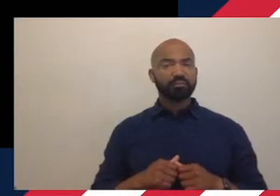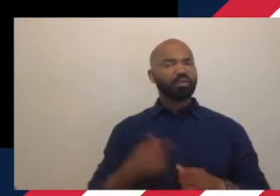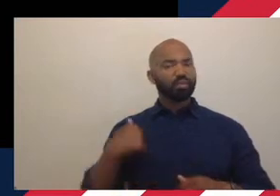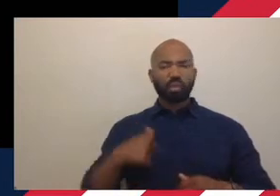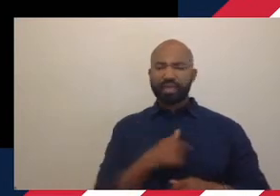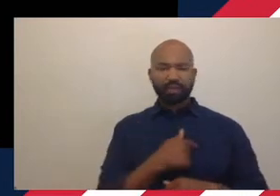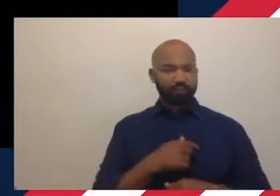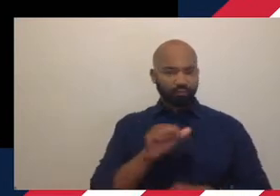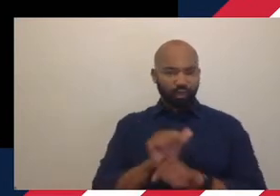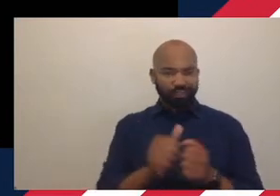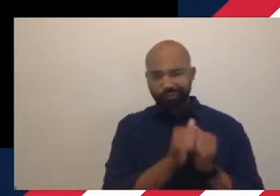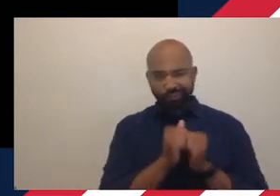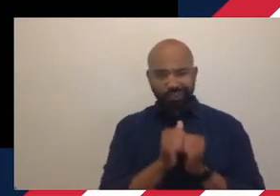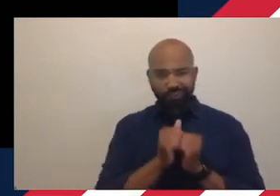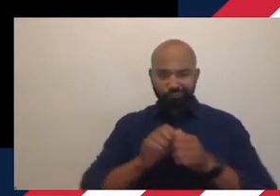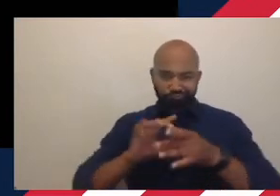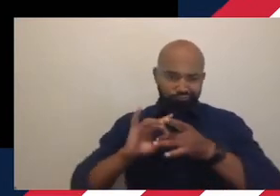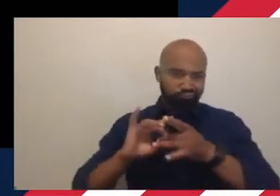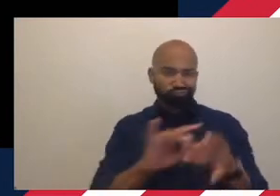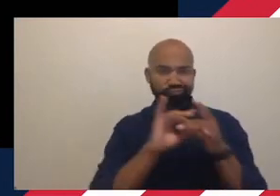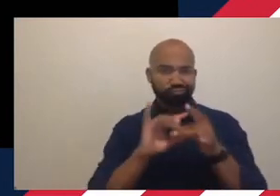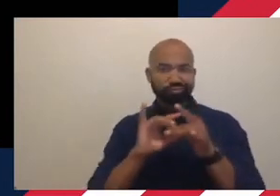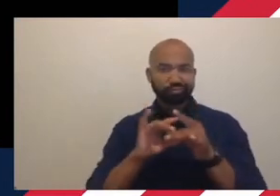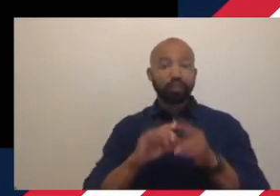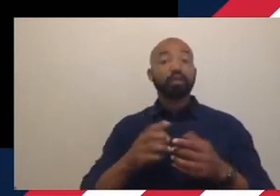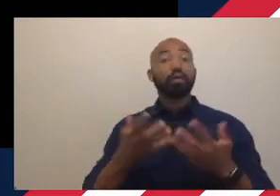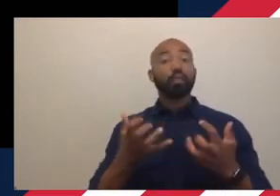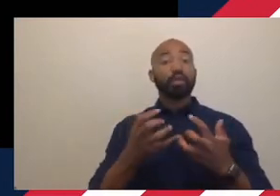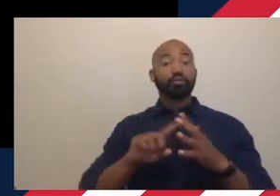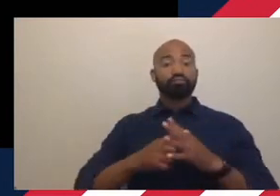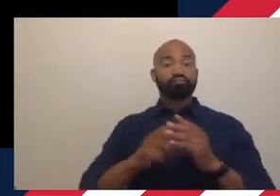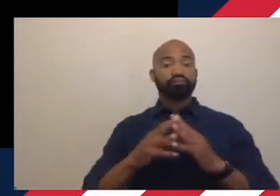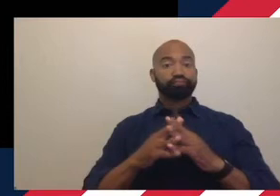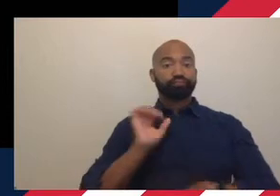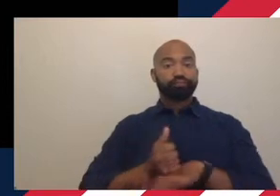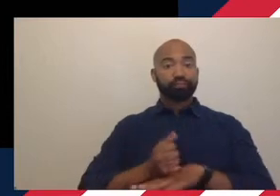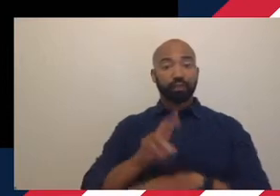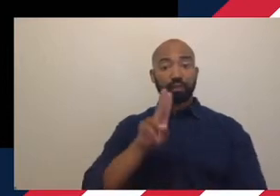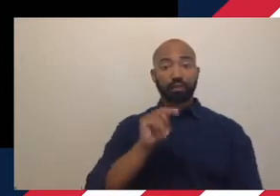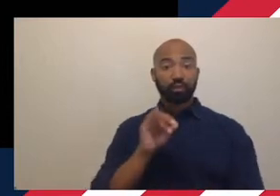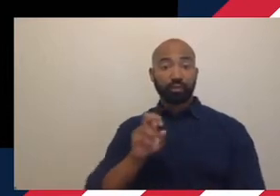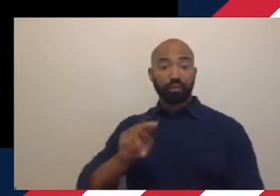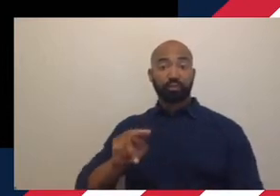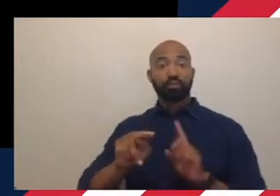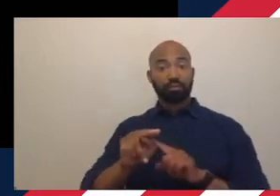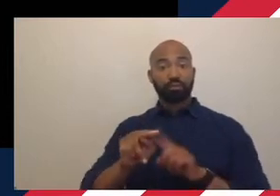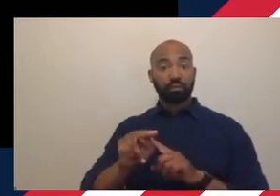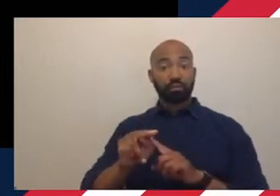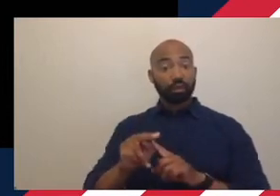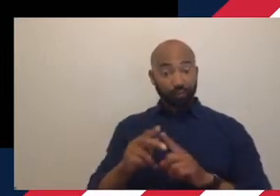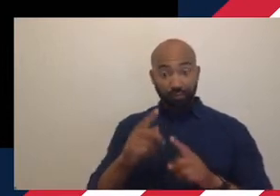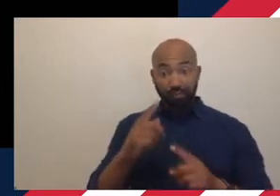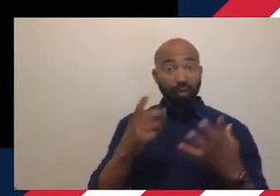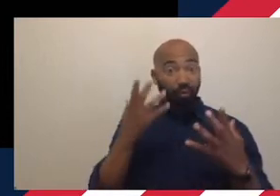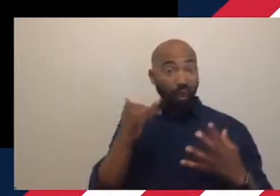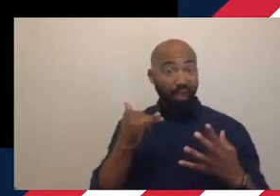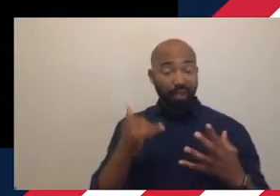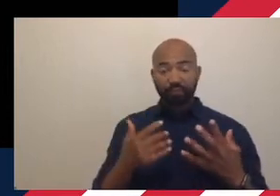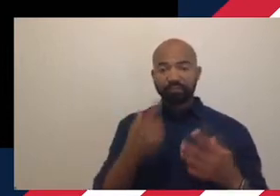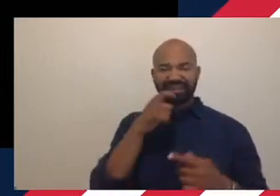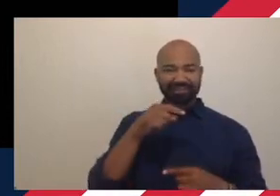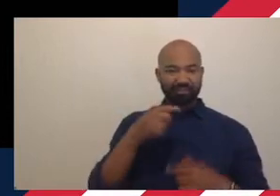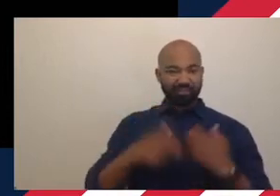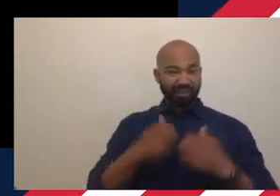trying to get a union so that with this union, issues that are before us now, like this pandemic,